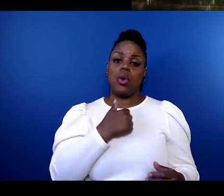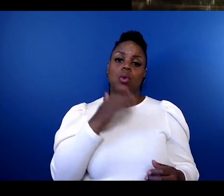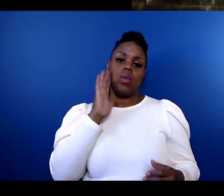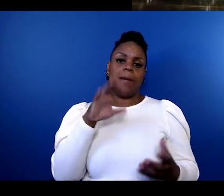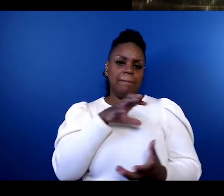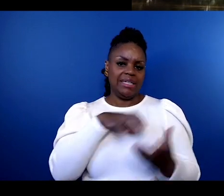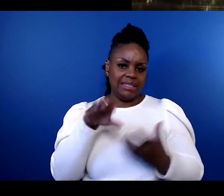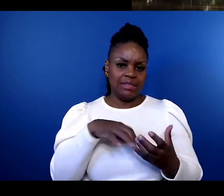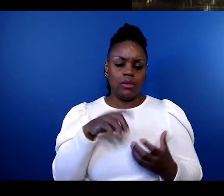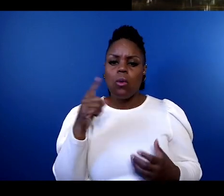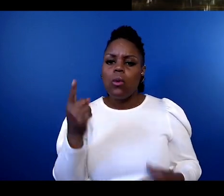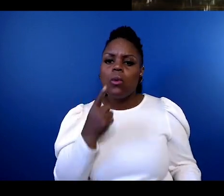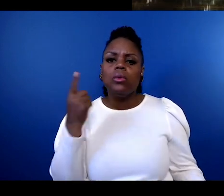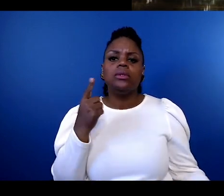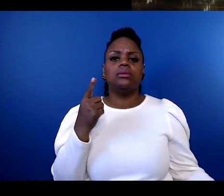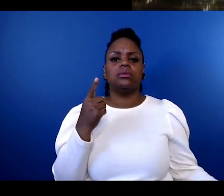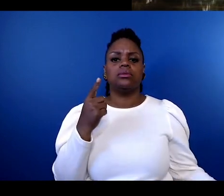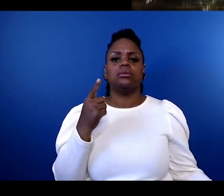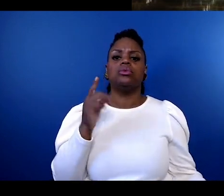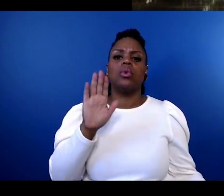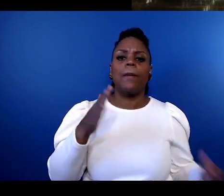Cobra or up dog is next.